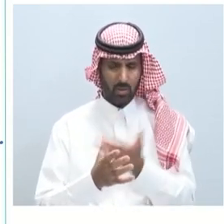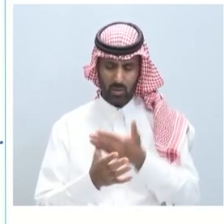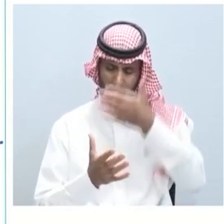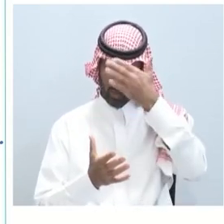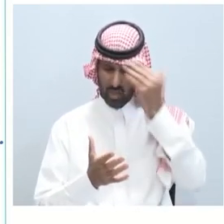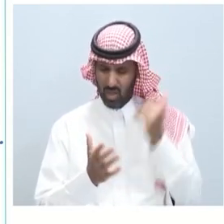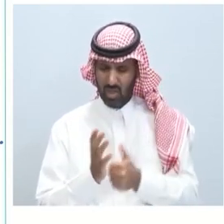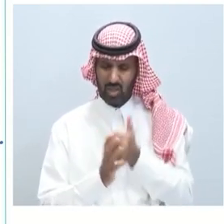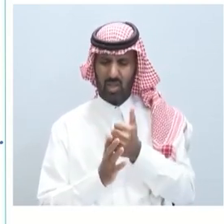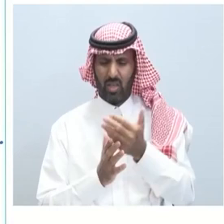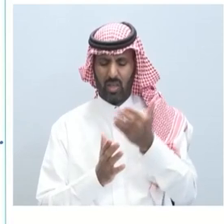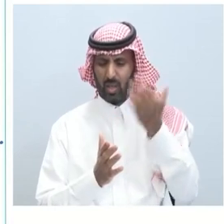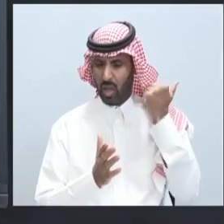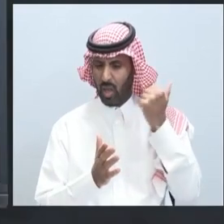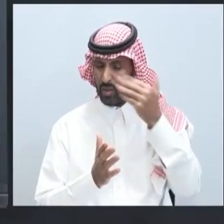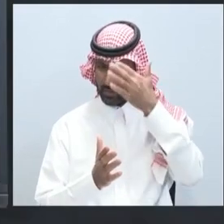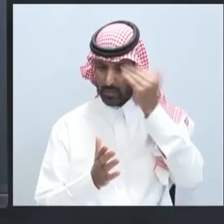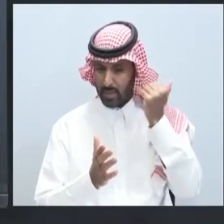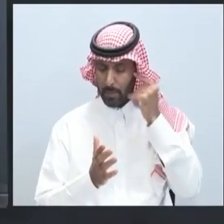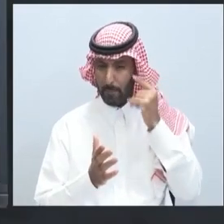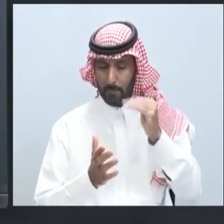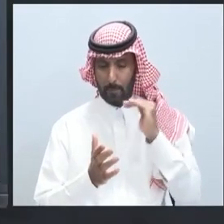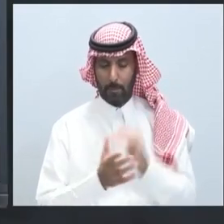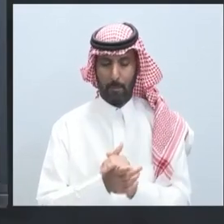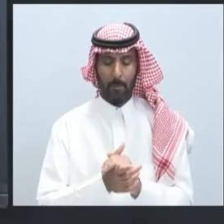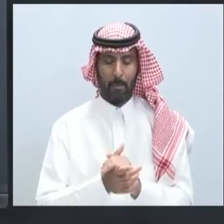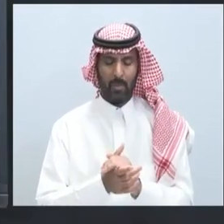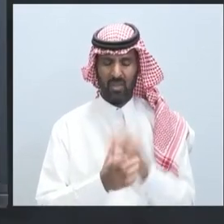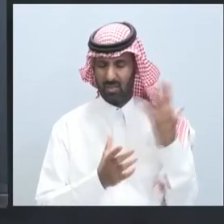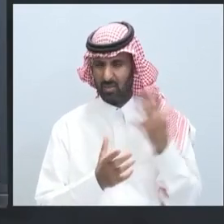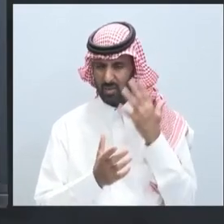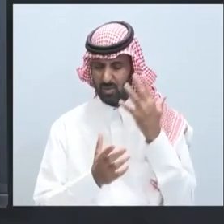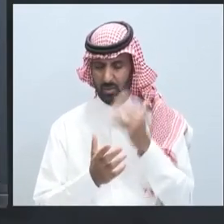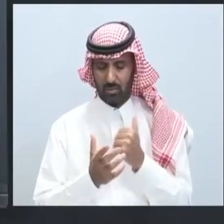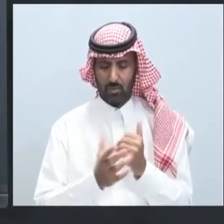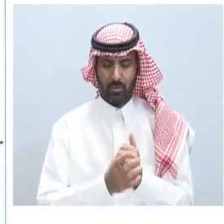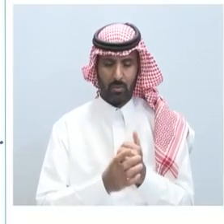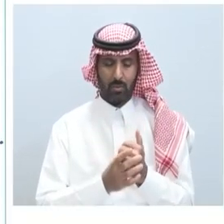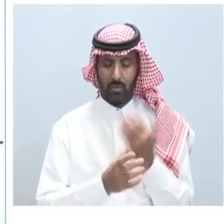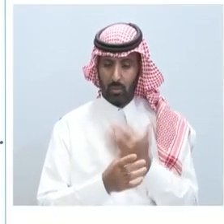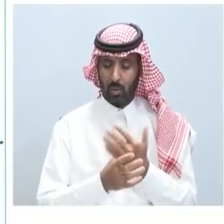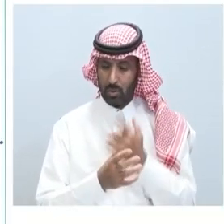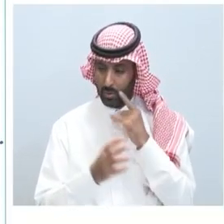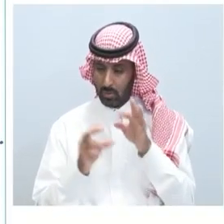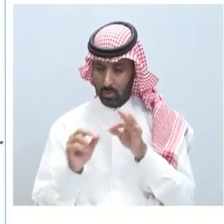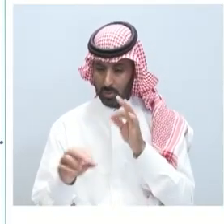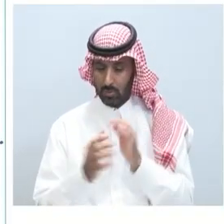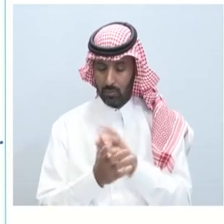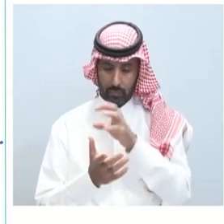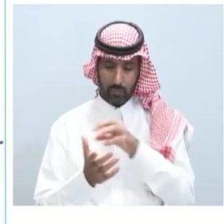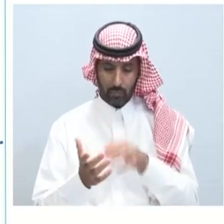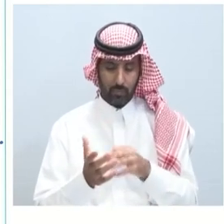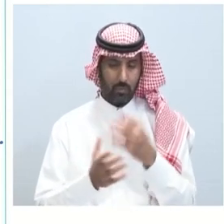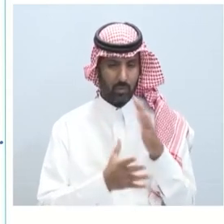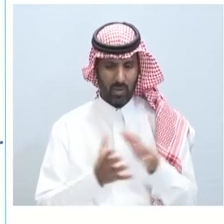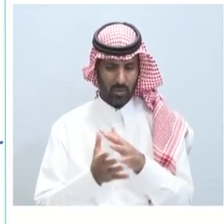remember the answer. He was so confused. That's why he chose to cheat. What is the